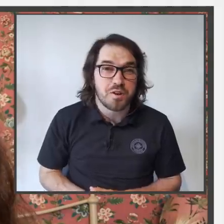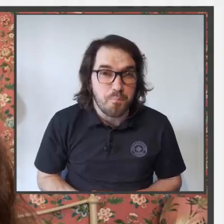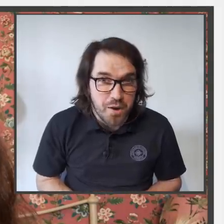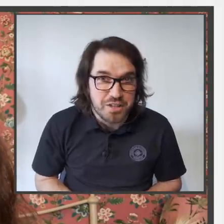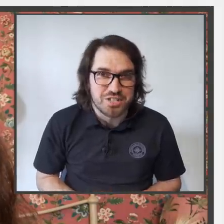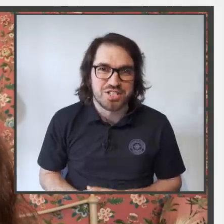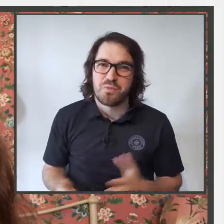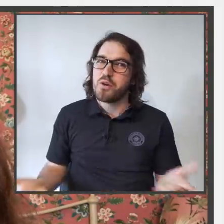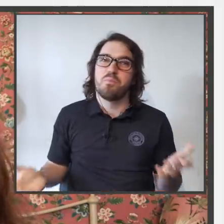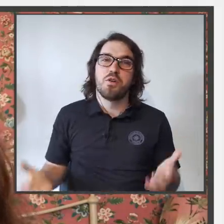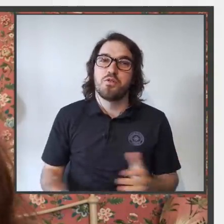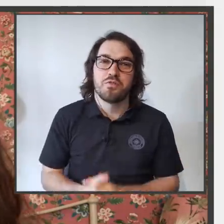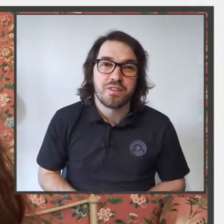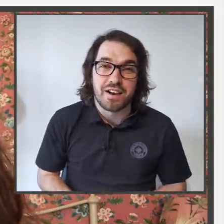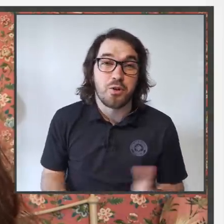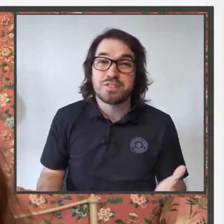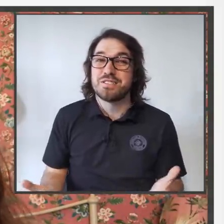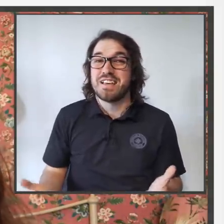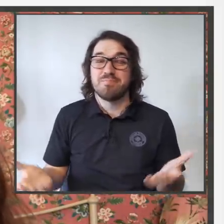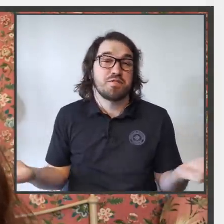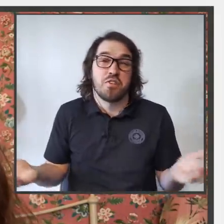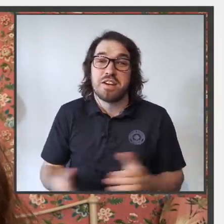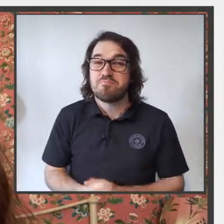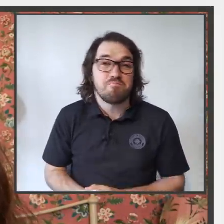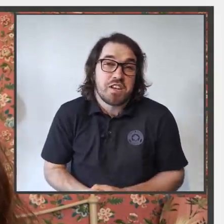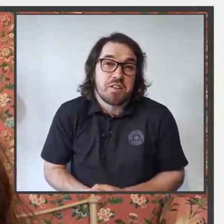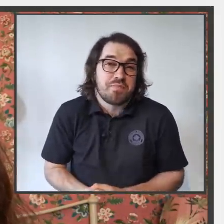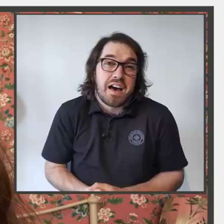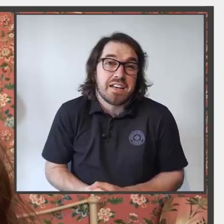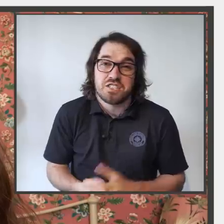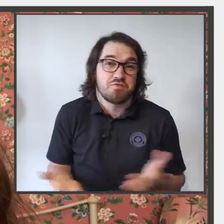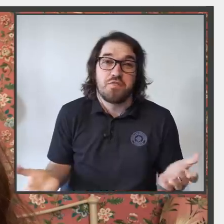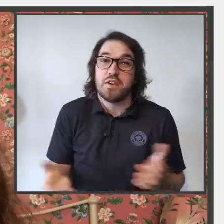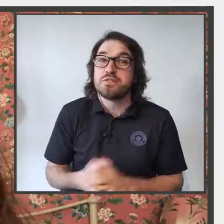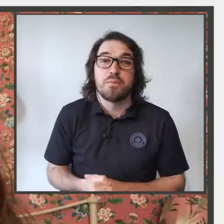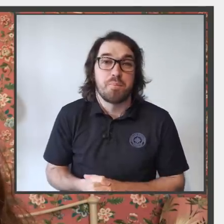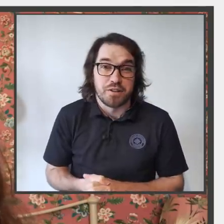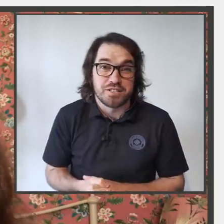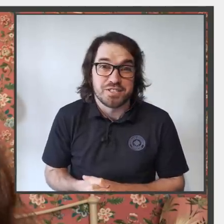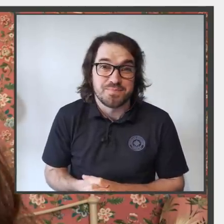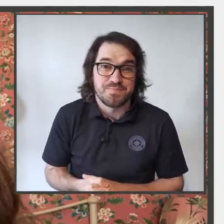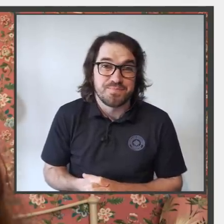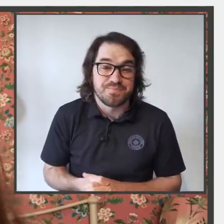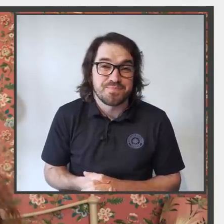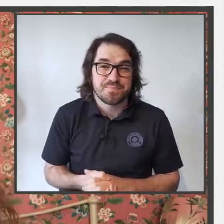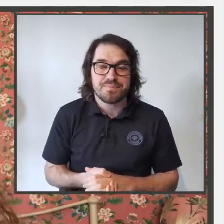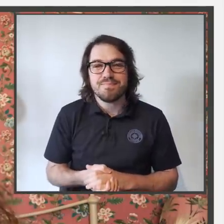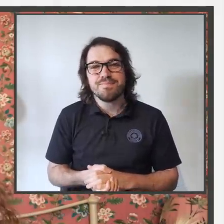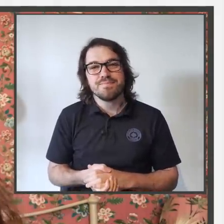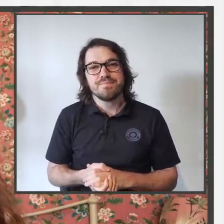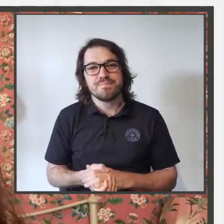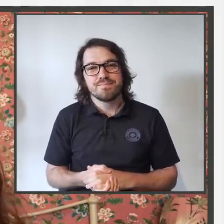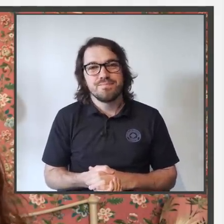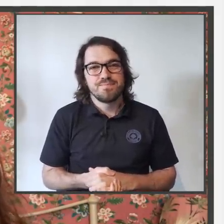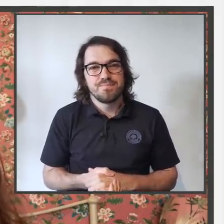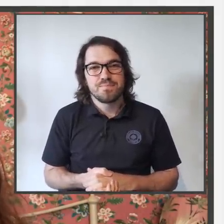won't budge. I won't move. I could also say, sorry, you know, that I just refuse to budge. Nice fixed expression,